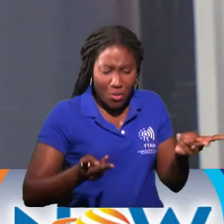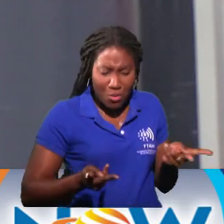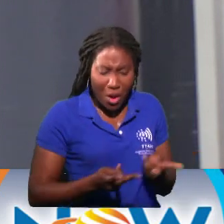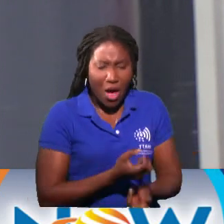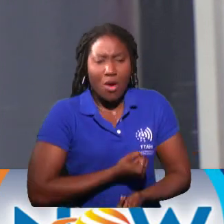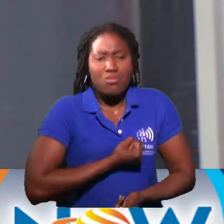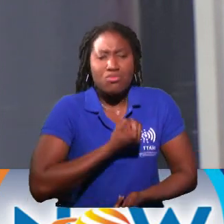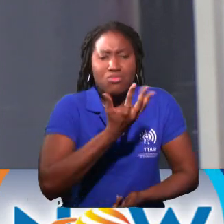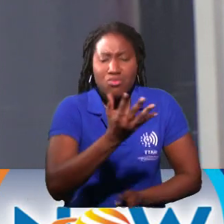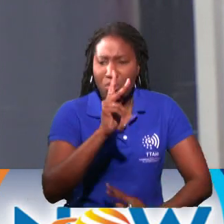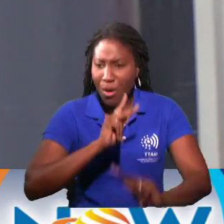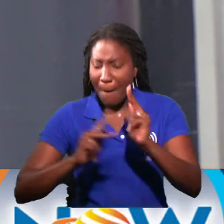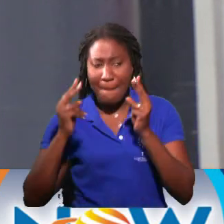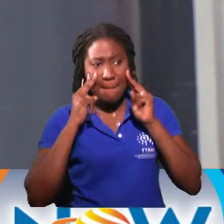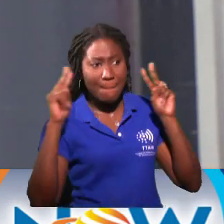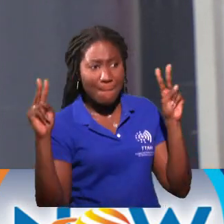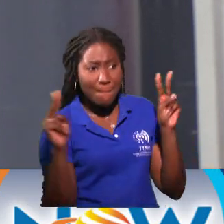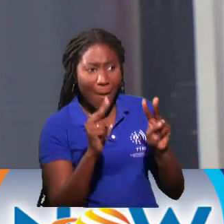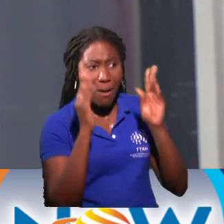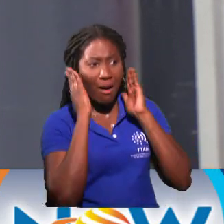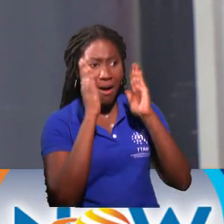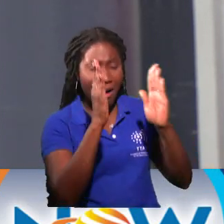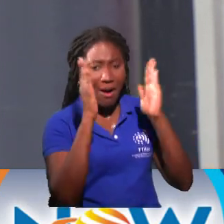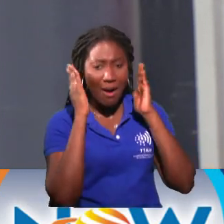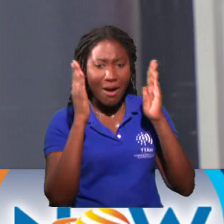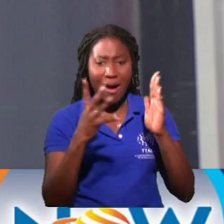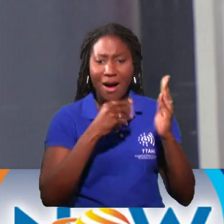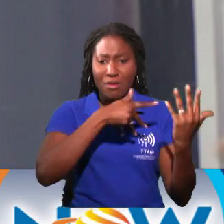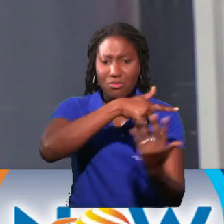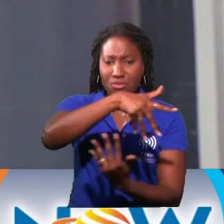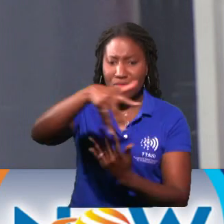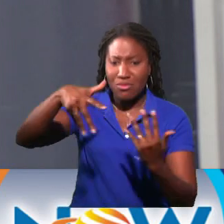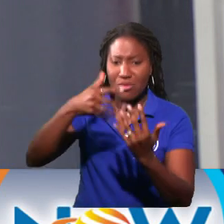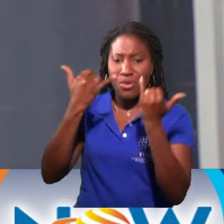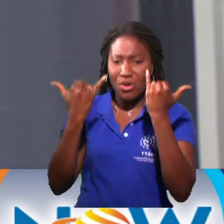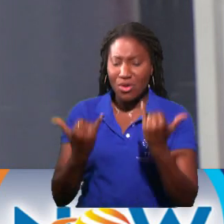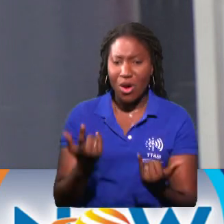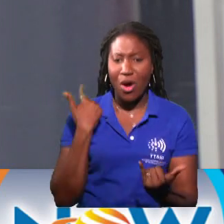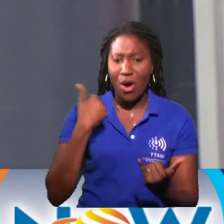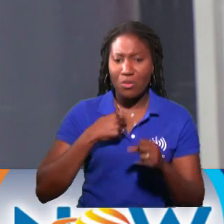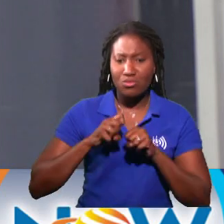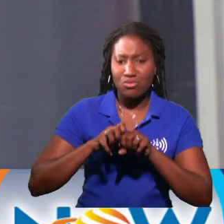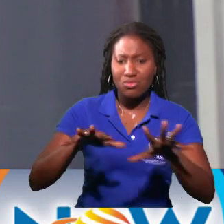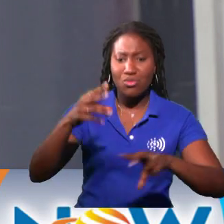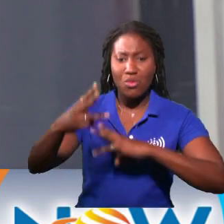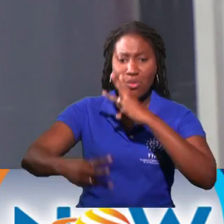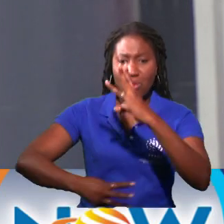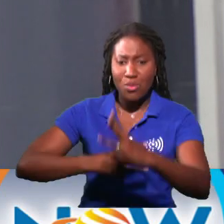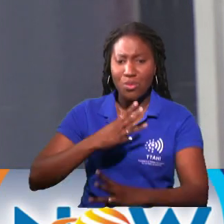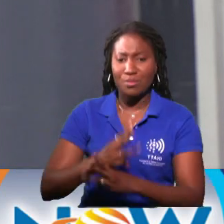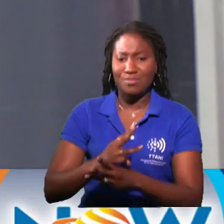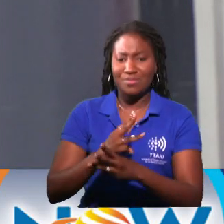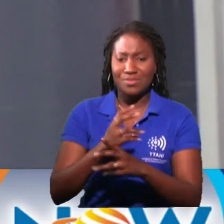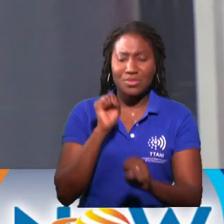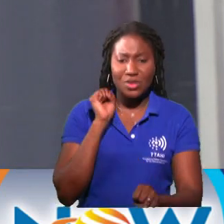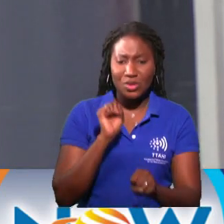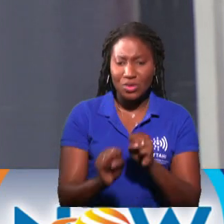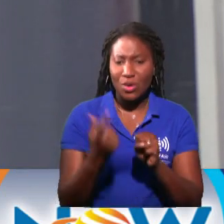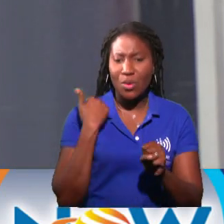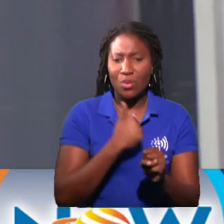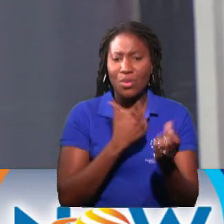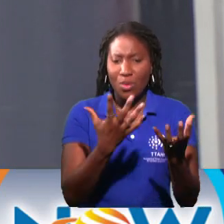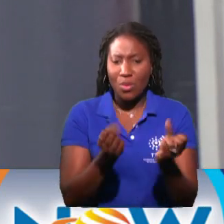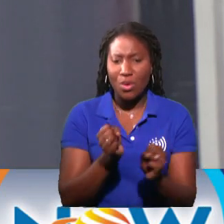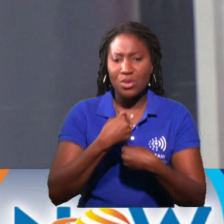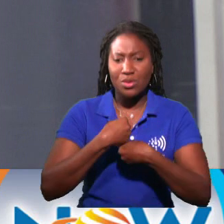heard, and for that wonderful interaction to happen. And now we are touching the world. So we just want to make sure